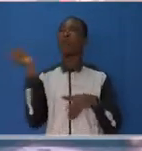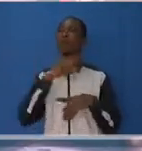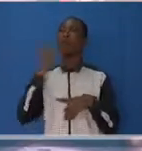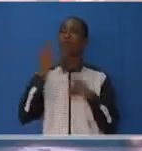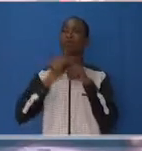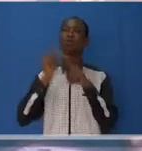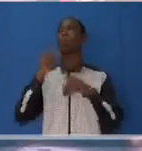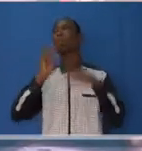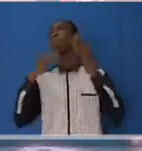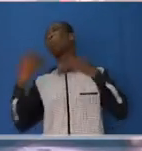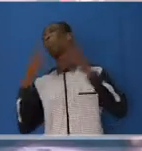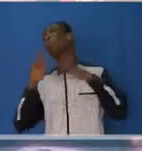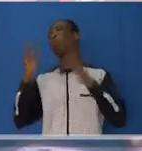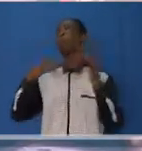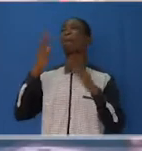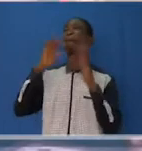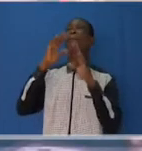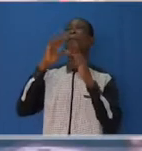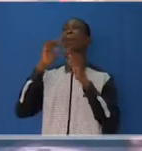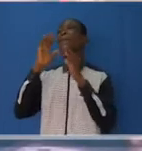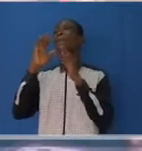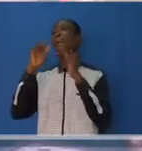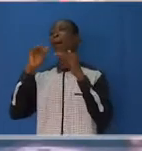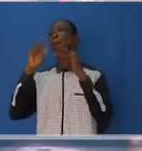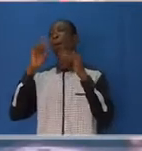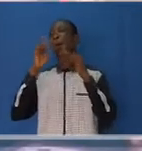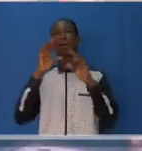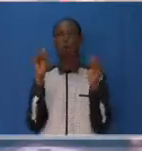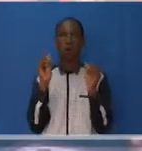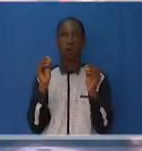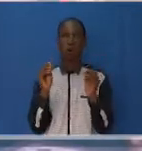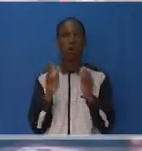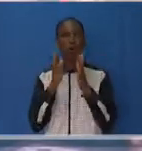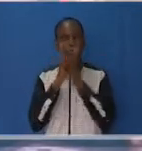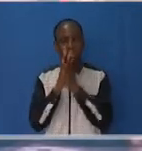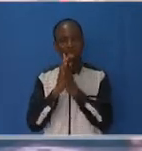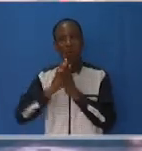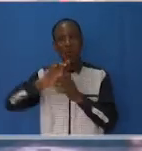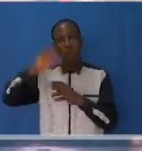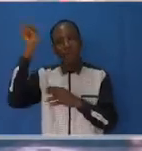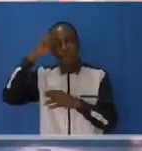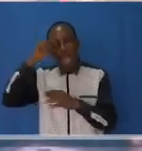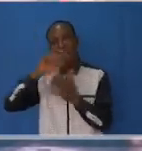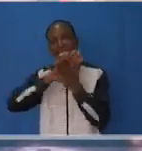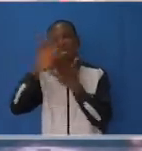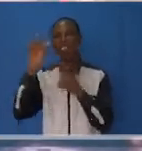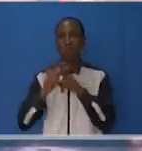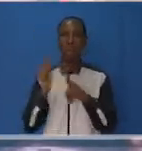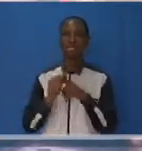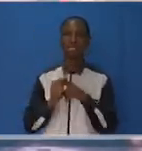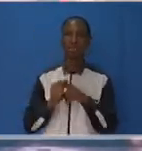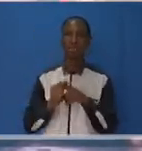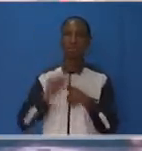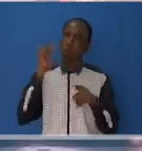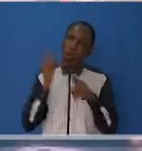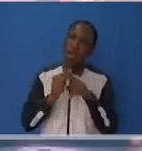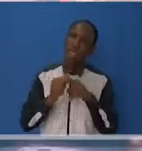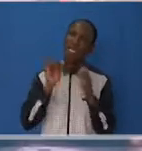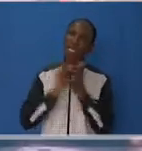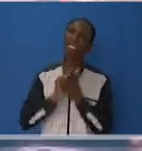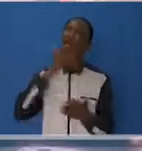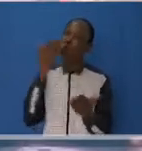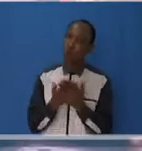ase de ne yehunu no nemu ye bebo mpaye aka asemo a nipa e ho no beti na won